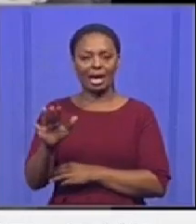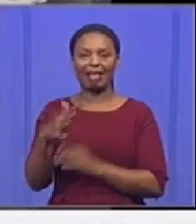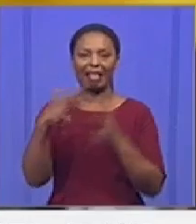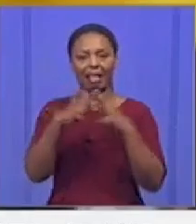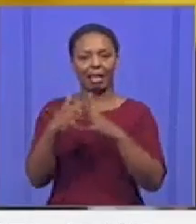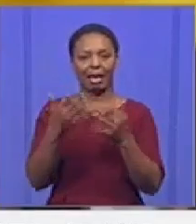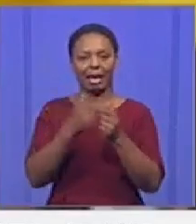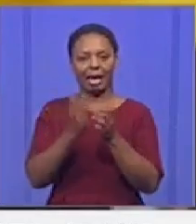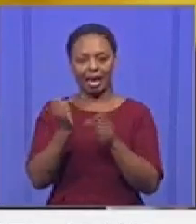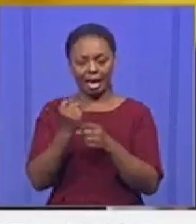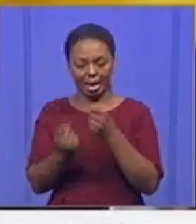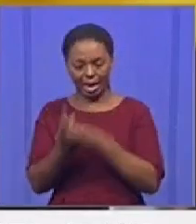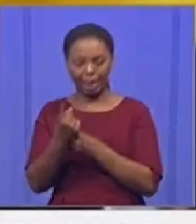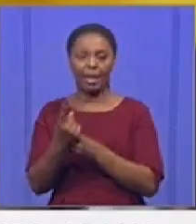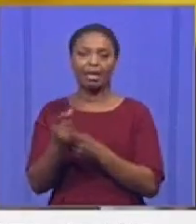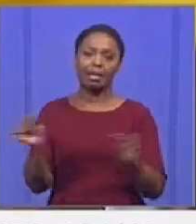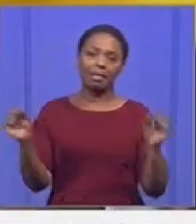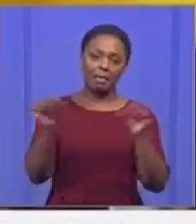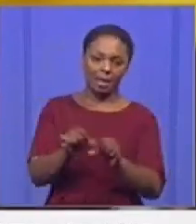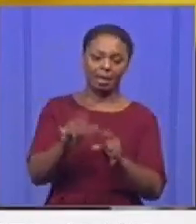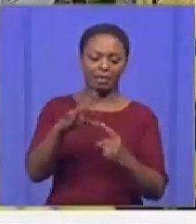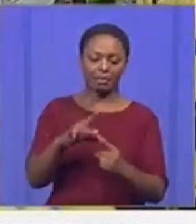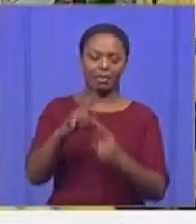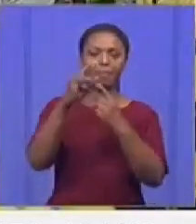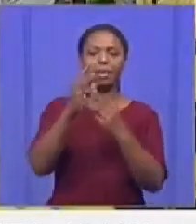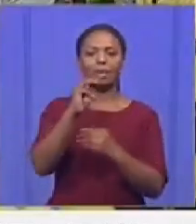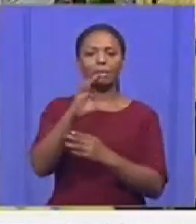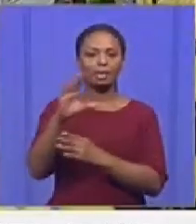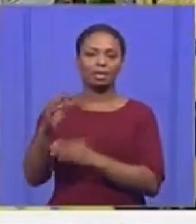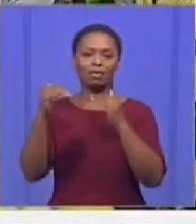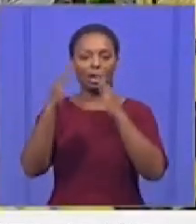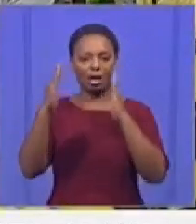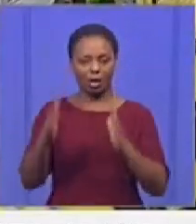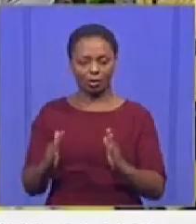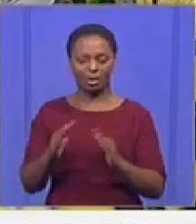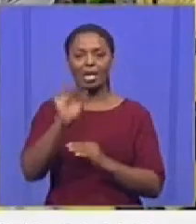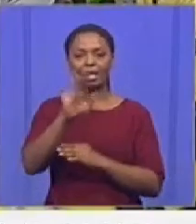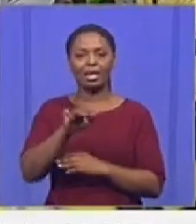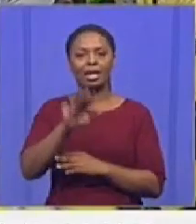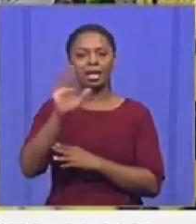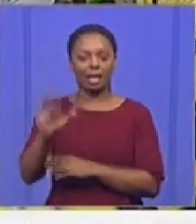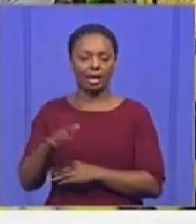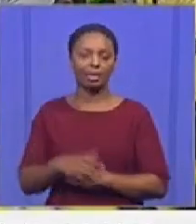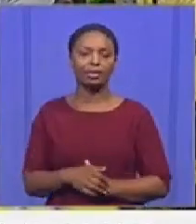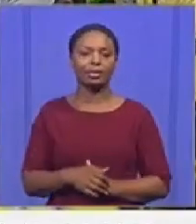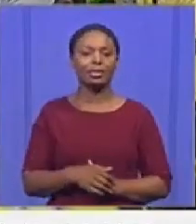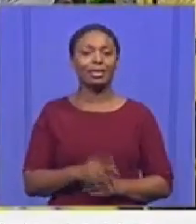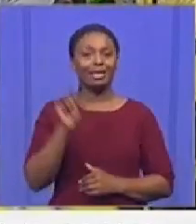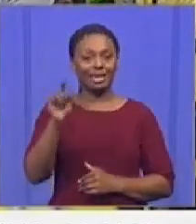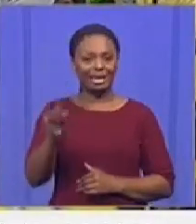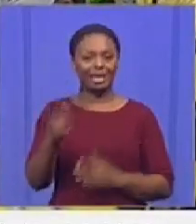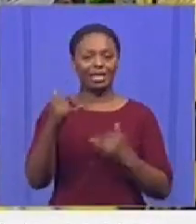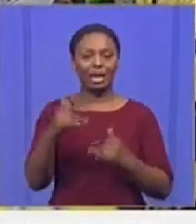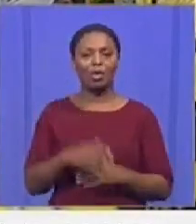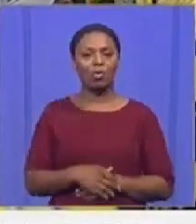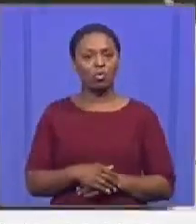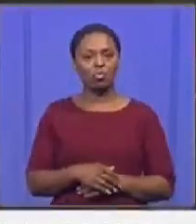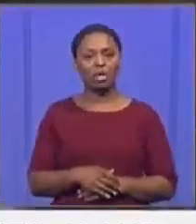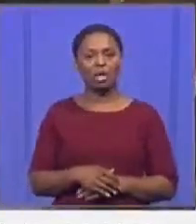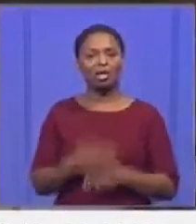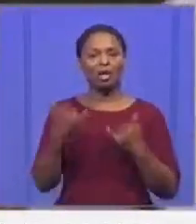foo jaaka ne a tlhomiwa go nna mokhuduthamaga wa matlo ka 1999. Se ne sa motlhagolela tsela go